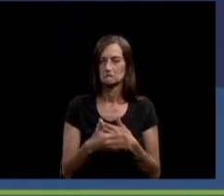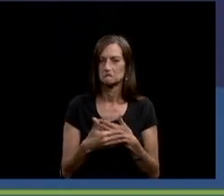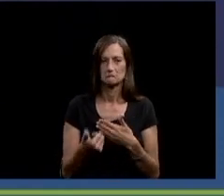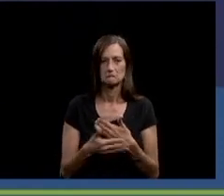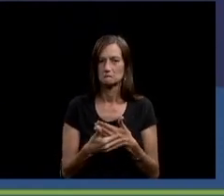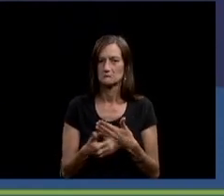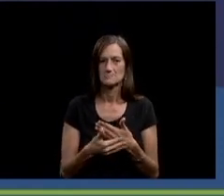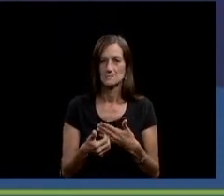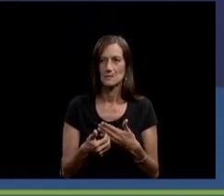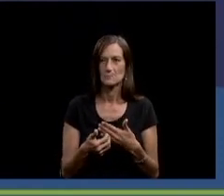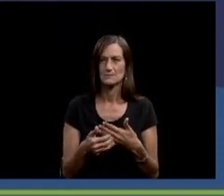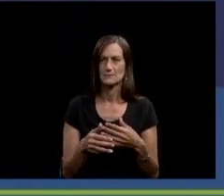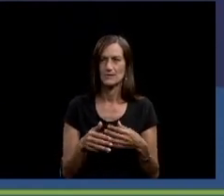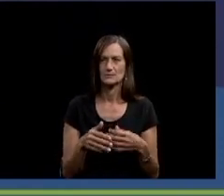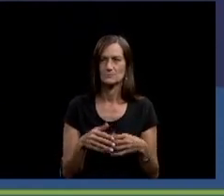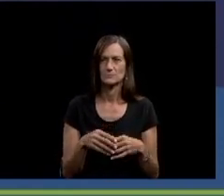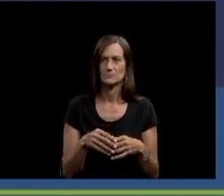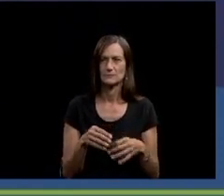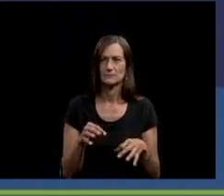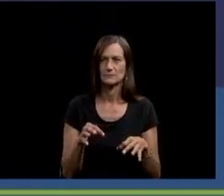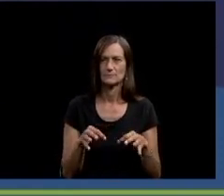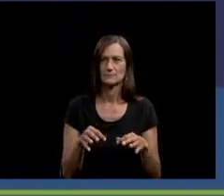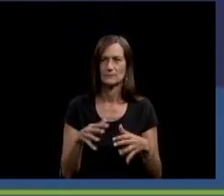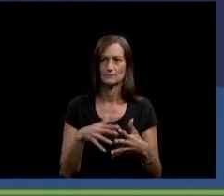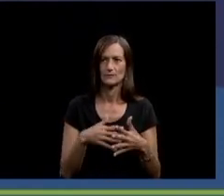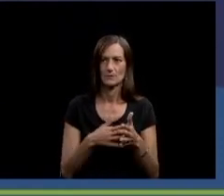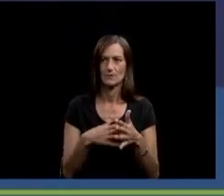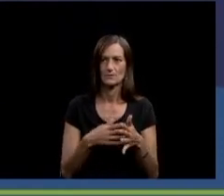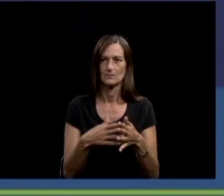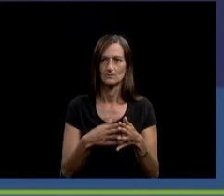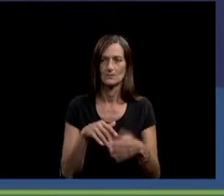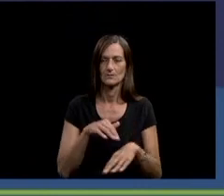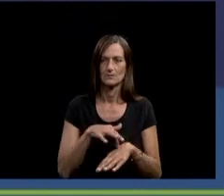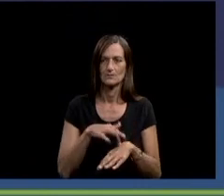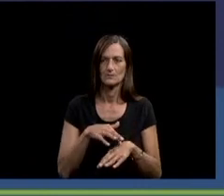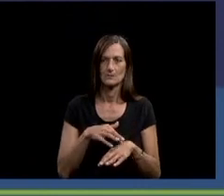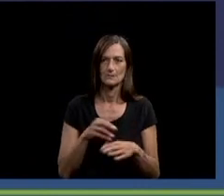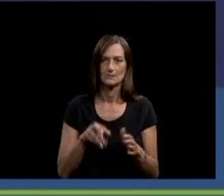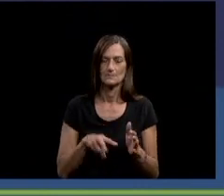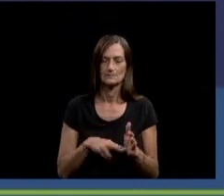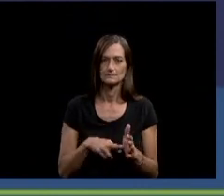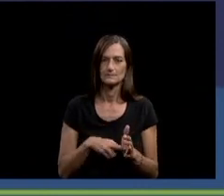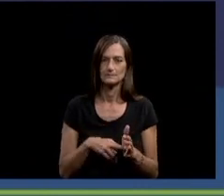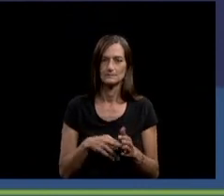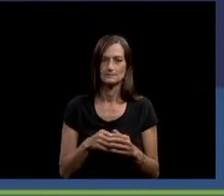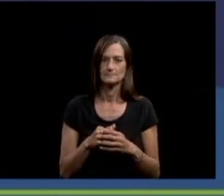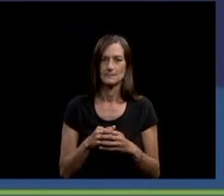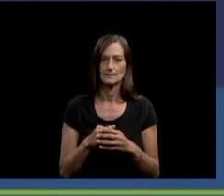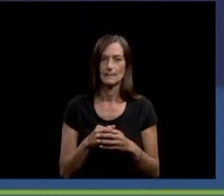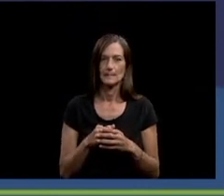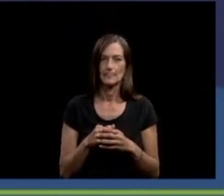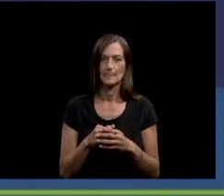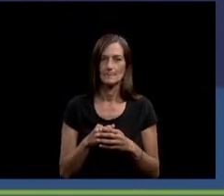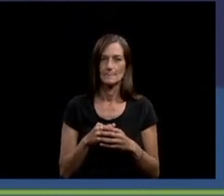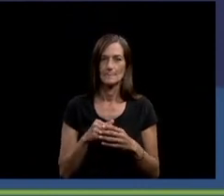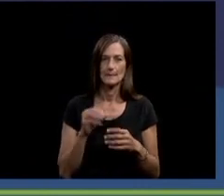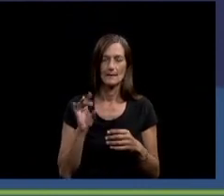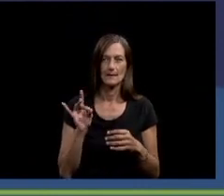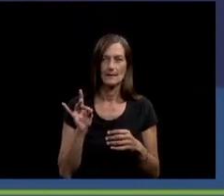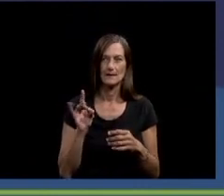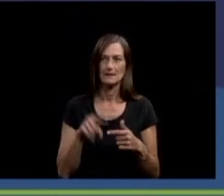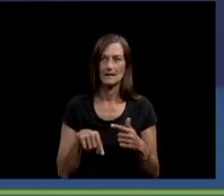here in Waco. When this 8 can't wait policy discussion came out, I wasn't as familiar with each of the 8. And so I